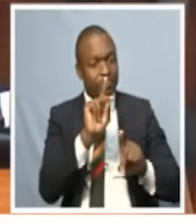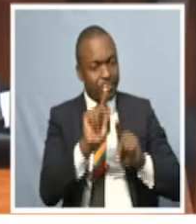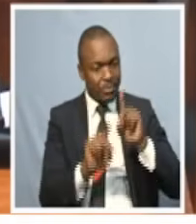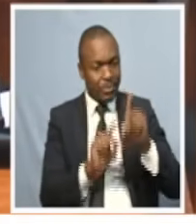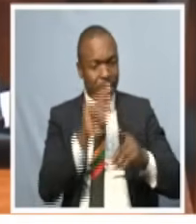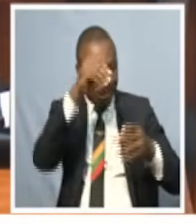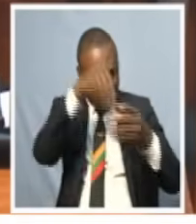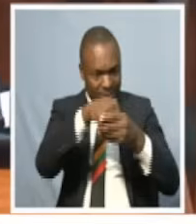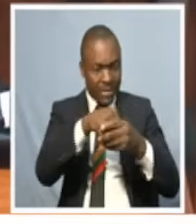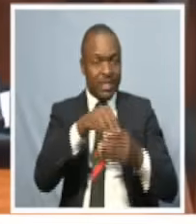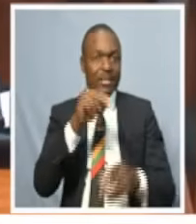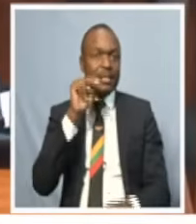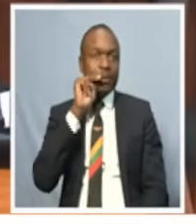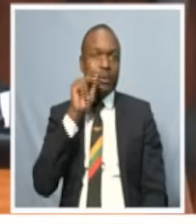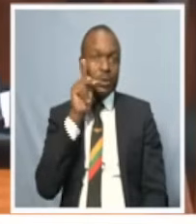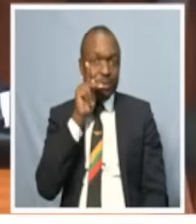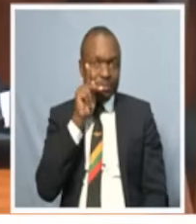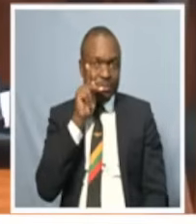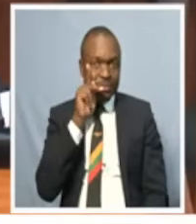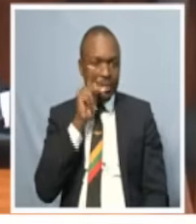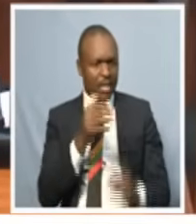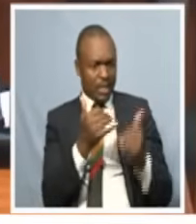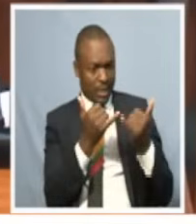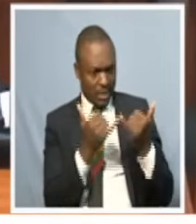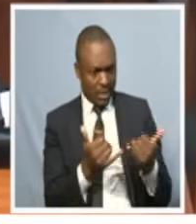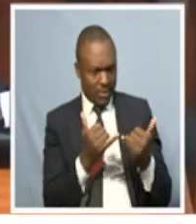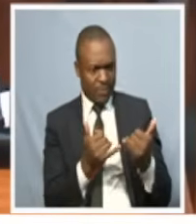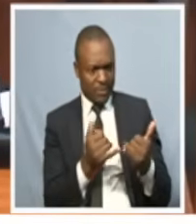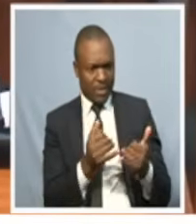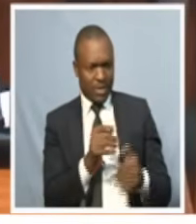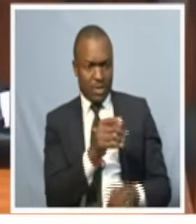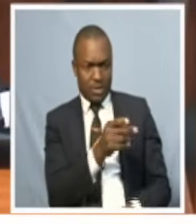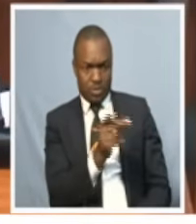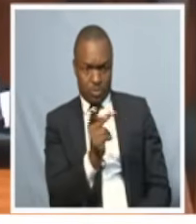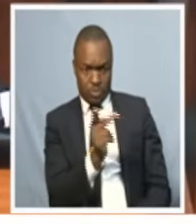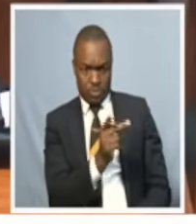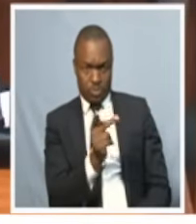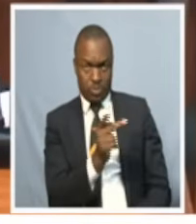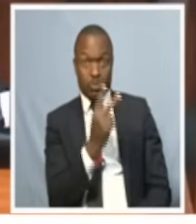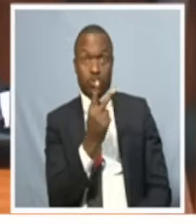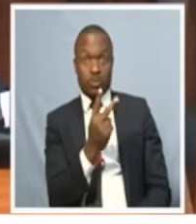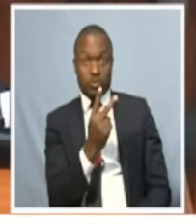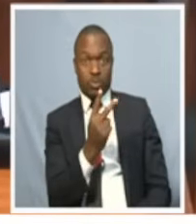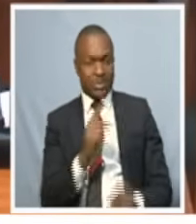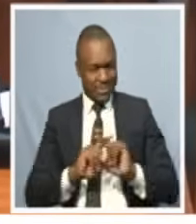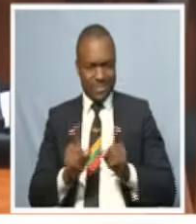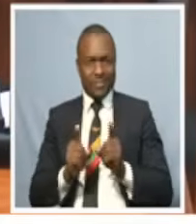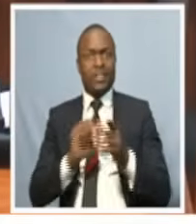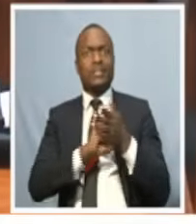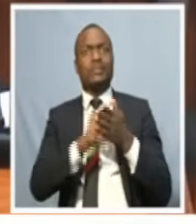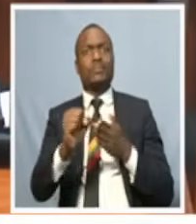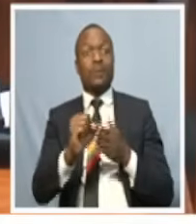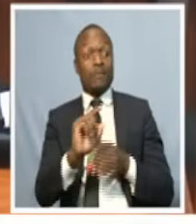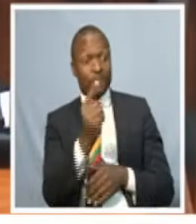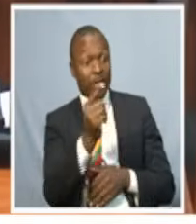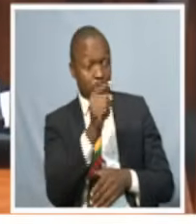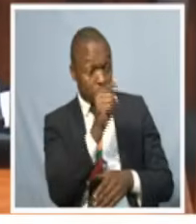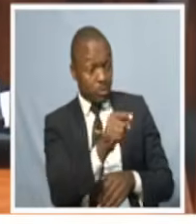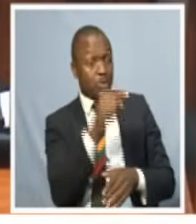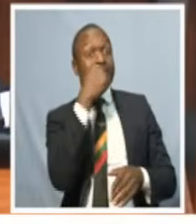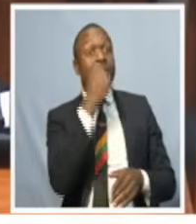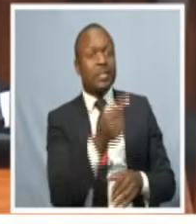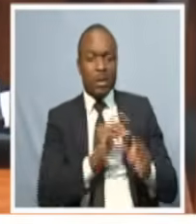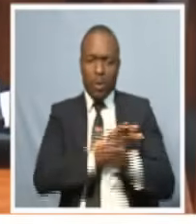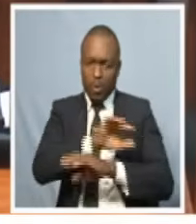people in Nakonde. Now, those are two different statements. At first, you